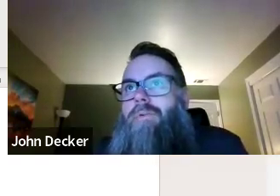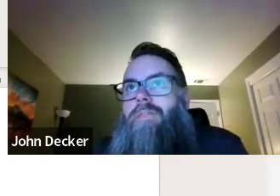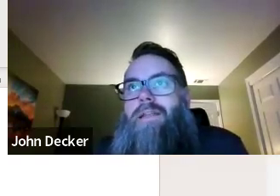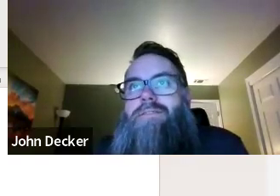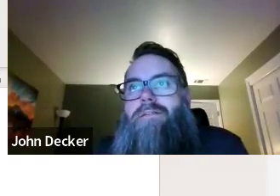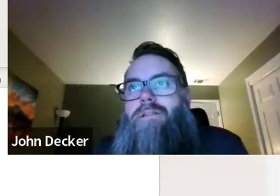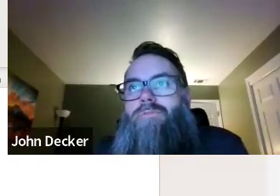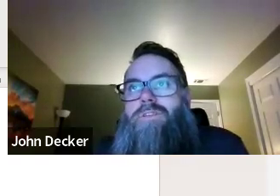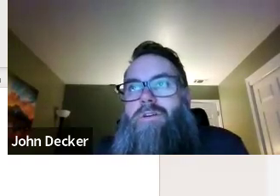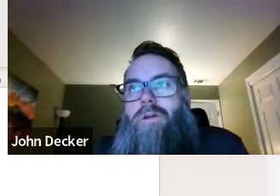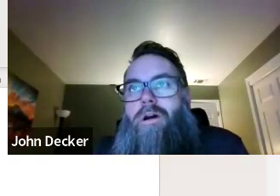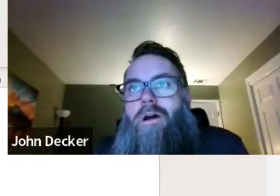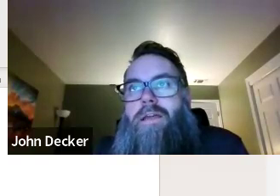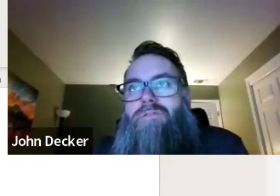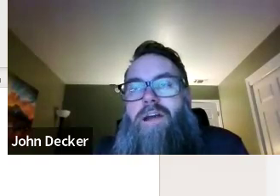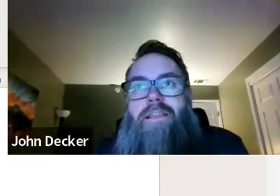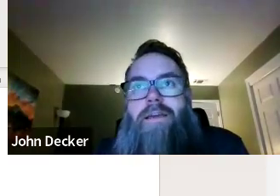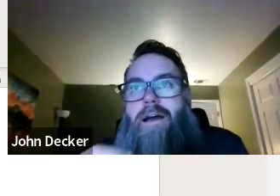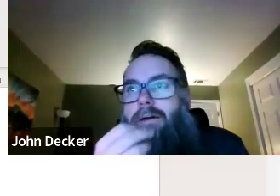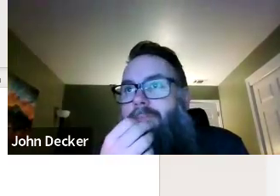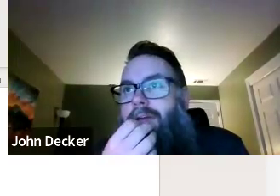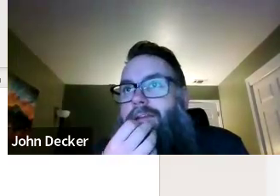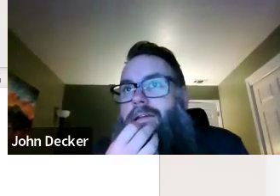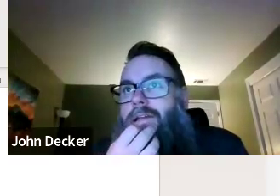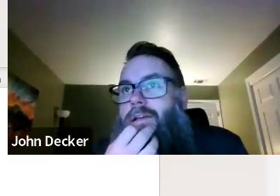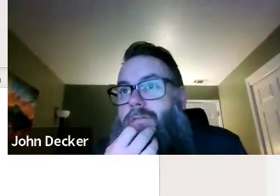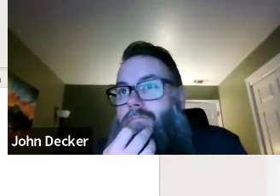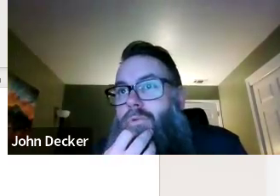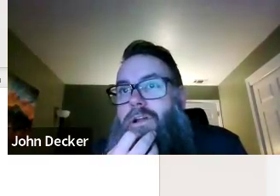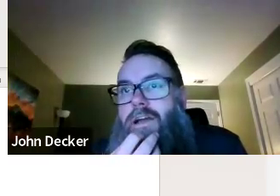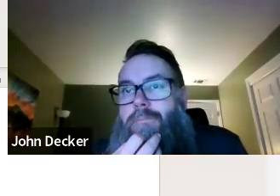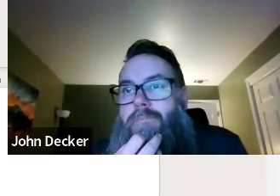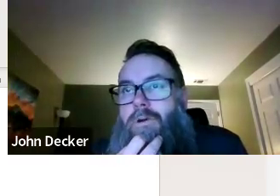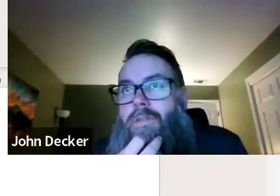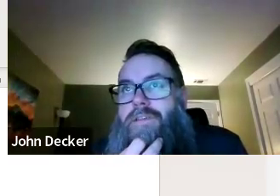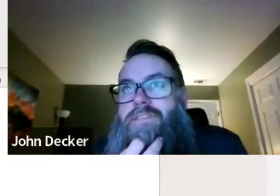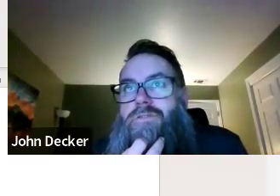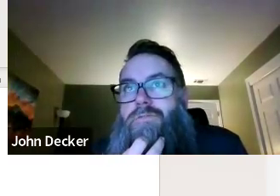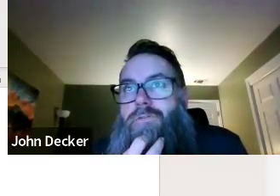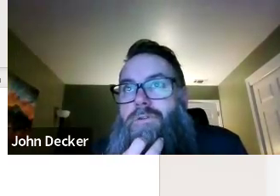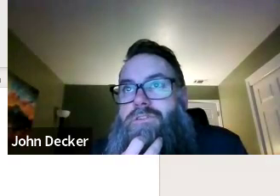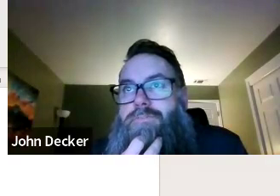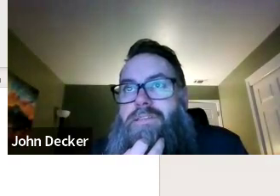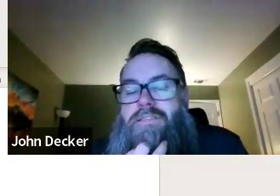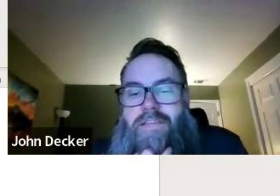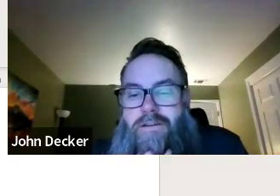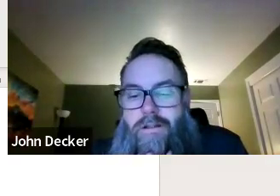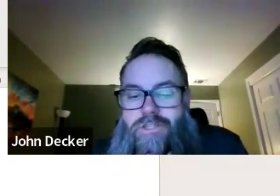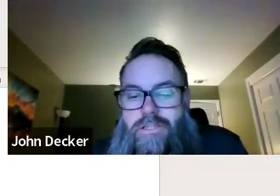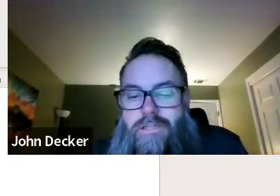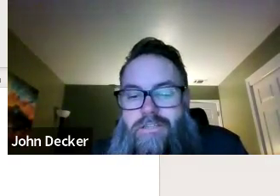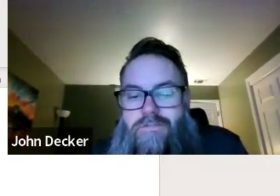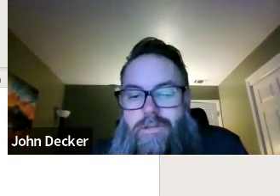So that is a lot of work that's going on. And then finally, and more to come on this soon for folks, but